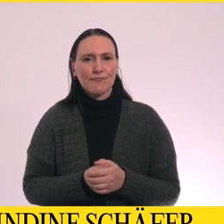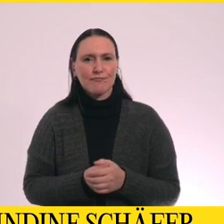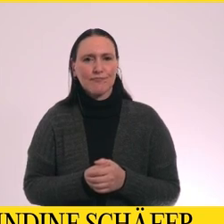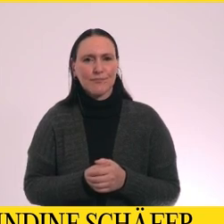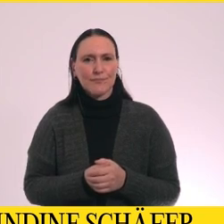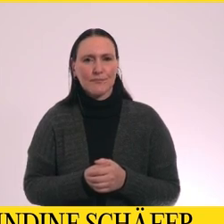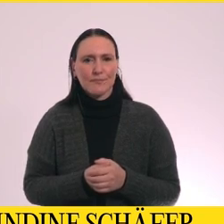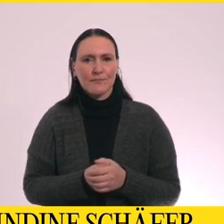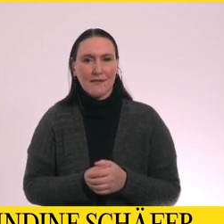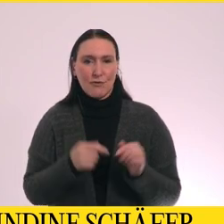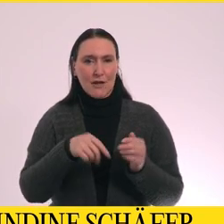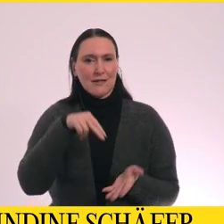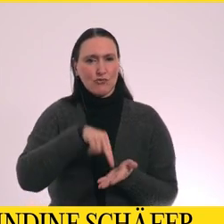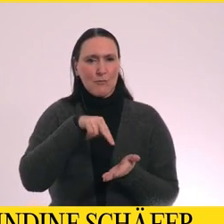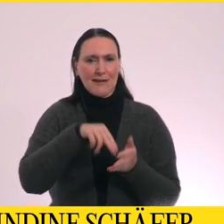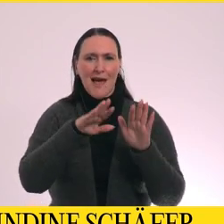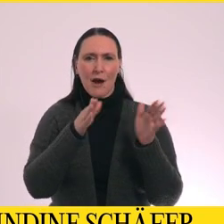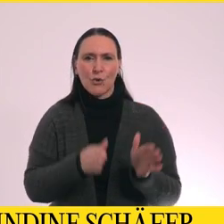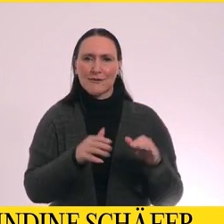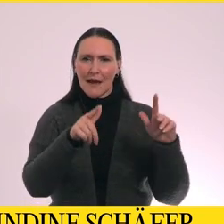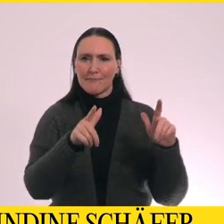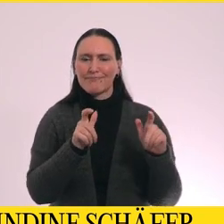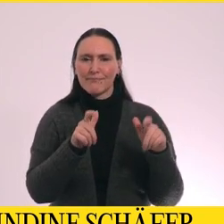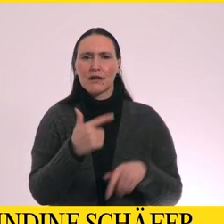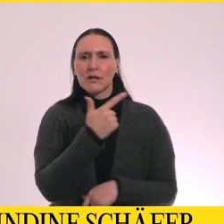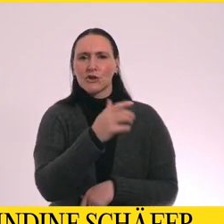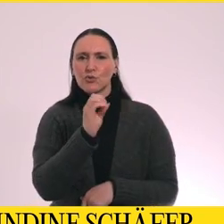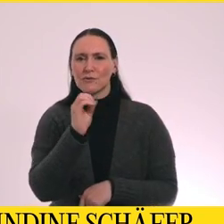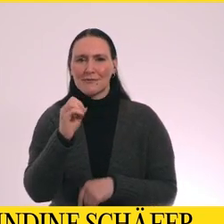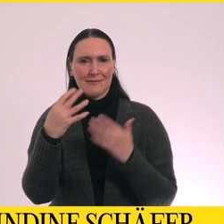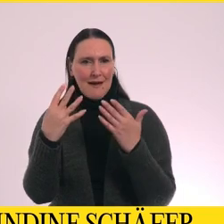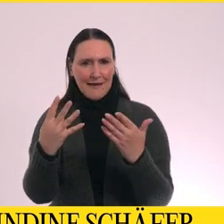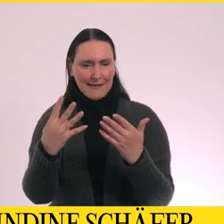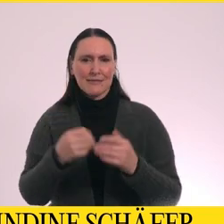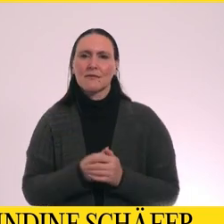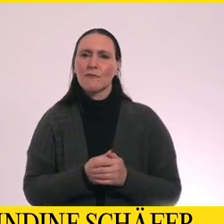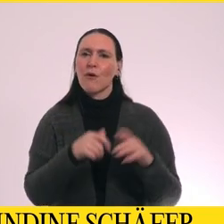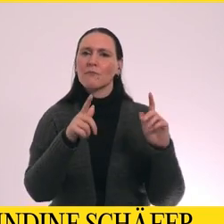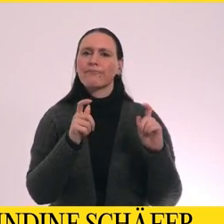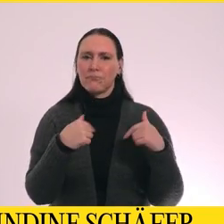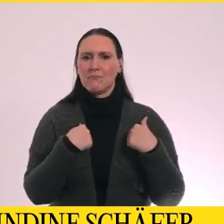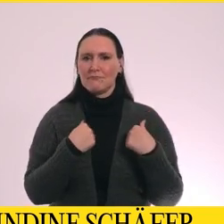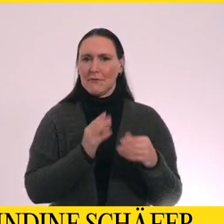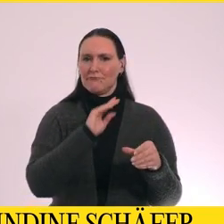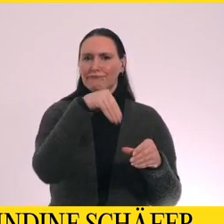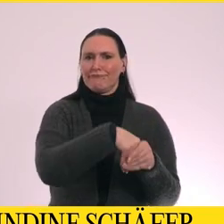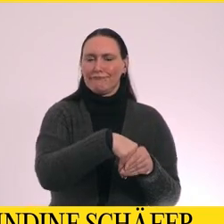we started up Trampoline House in 2009. I'm like one of the veterans.